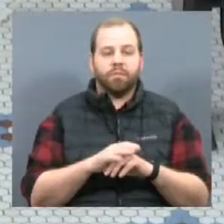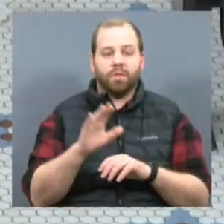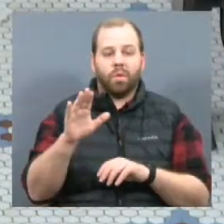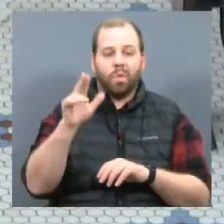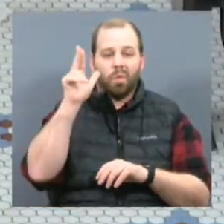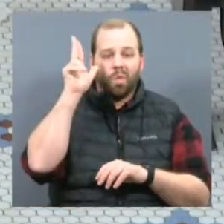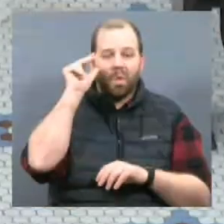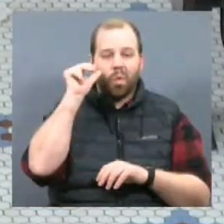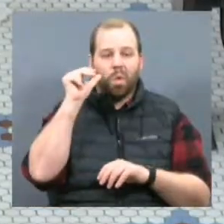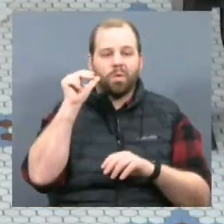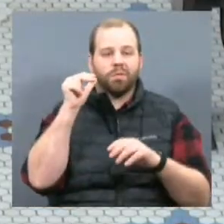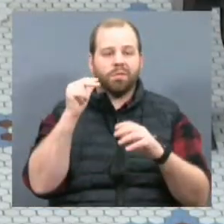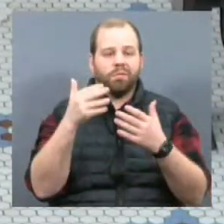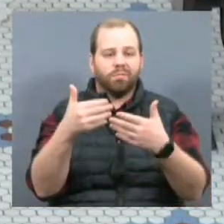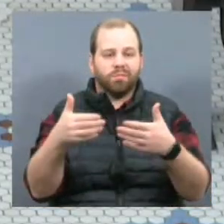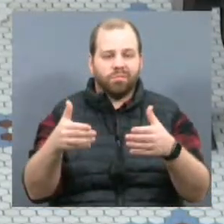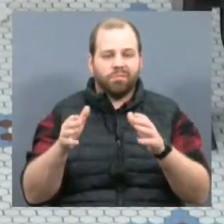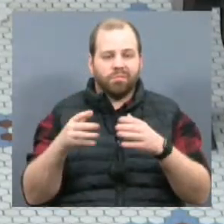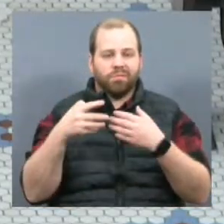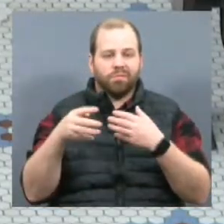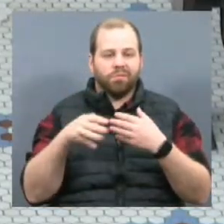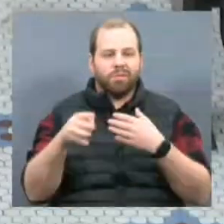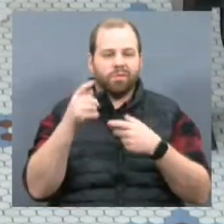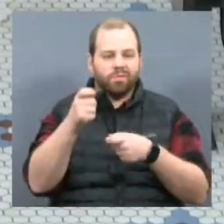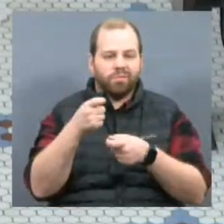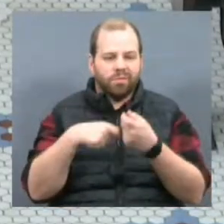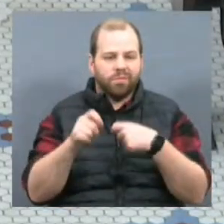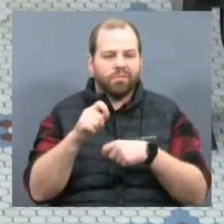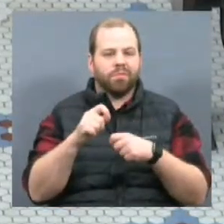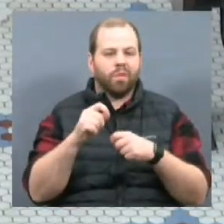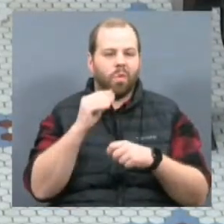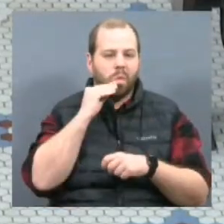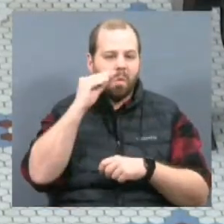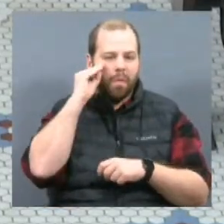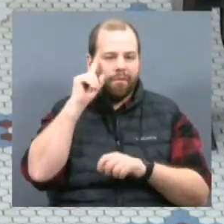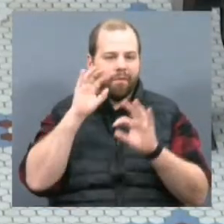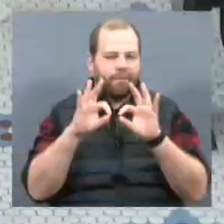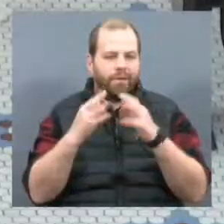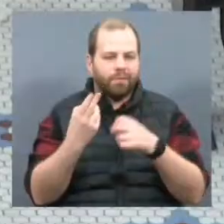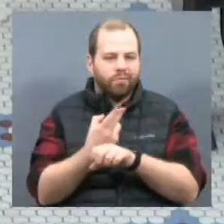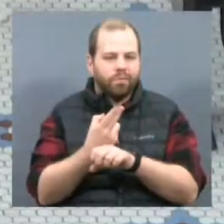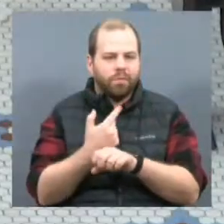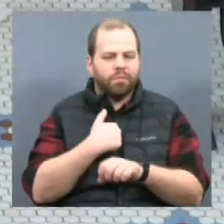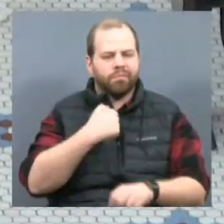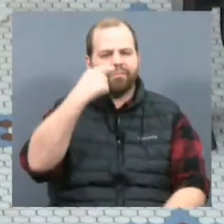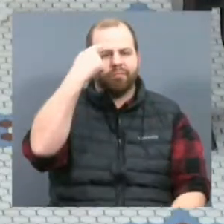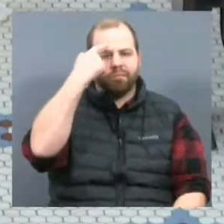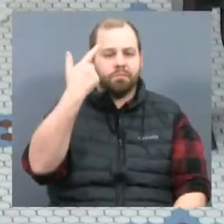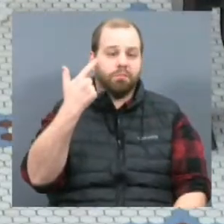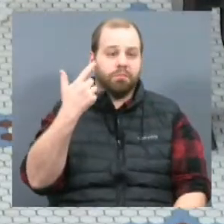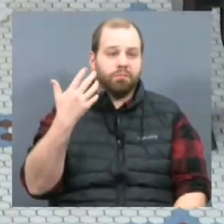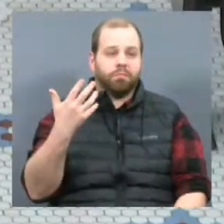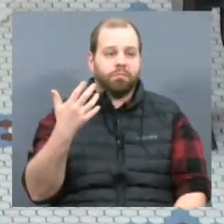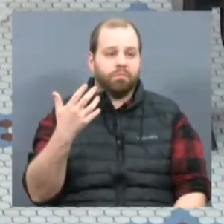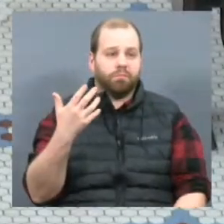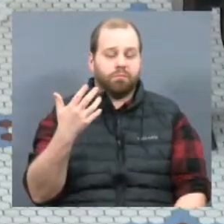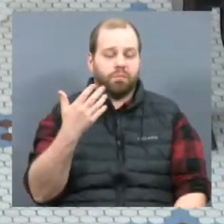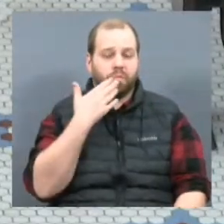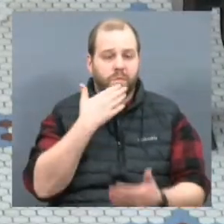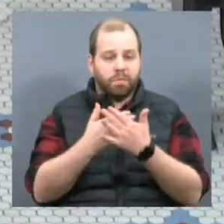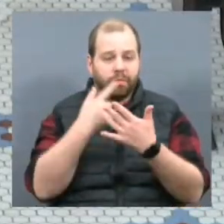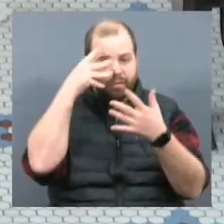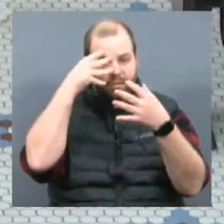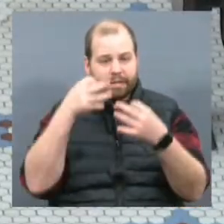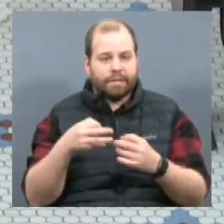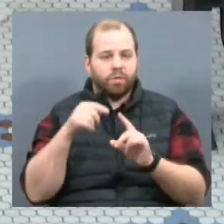stable into living quarters for family usage. And I thought to myself, it was one of the greatest decisions,